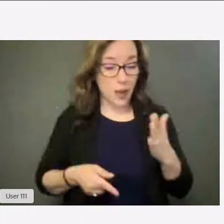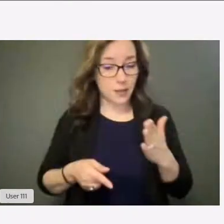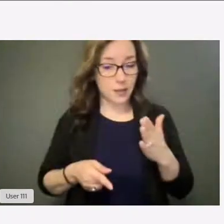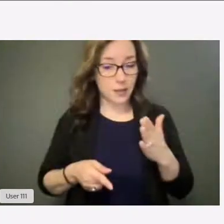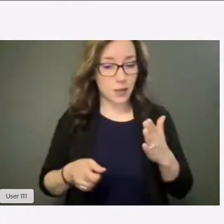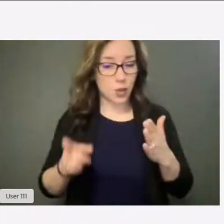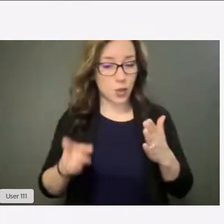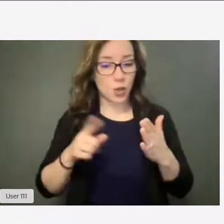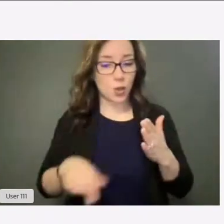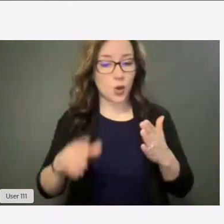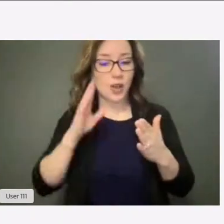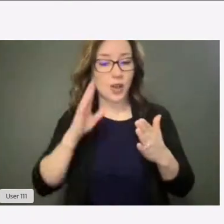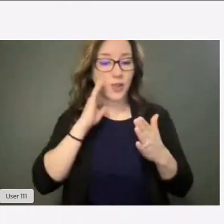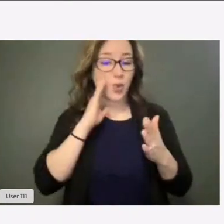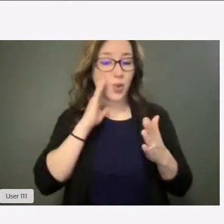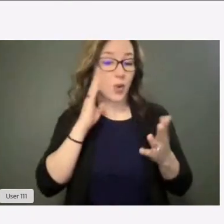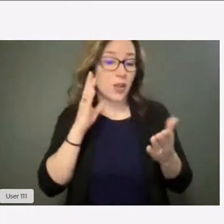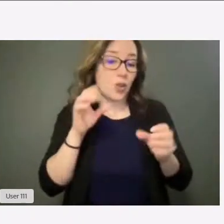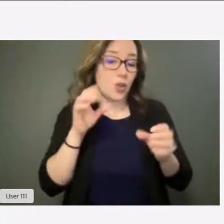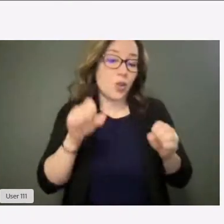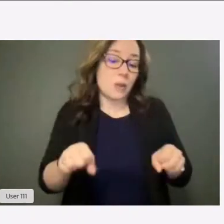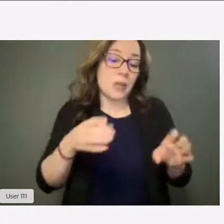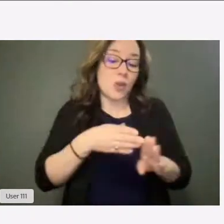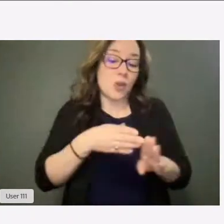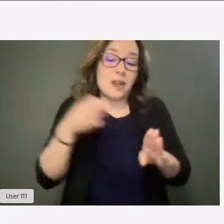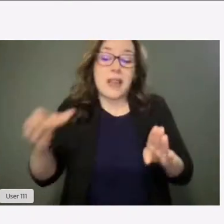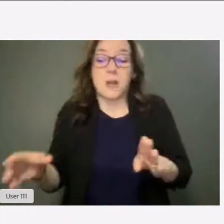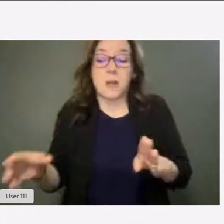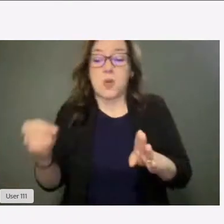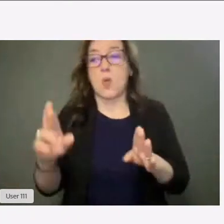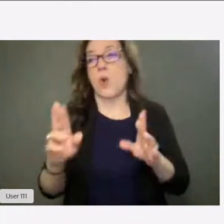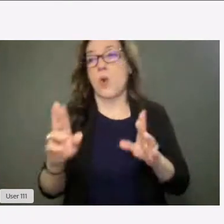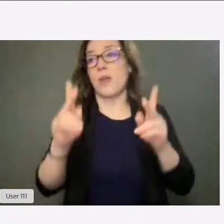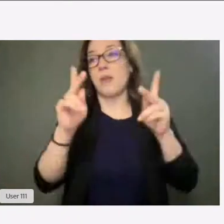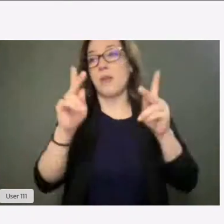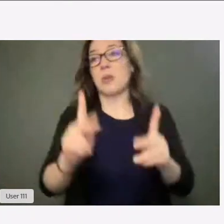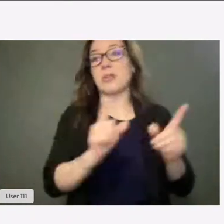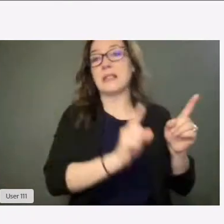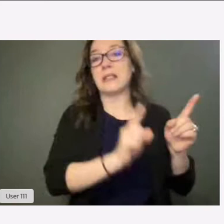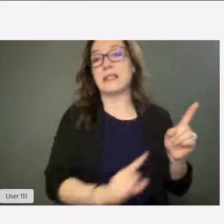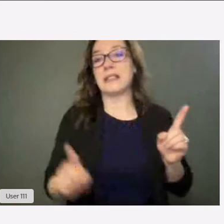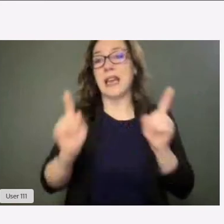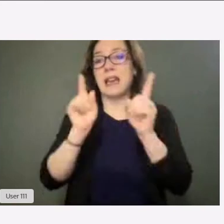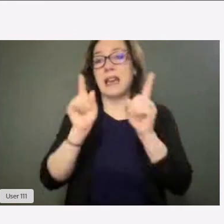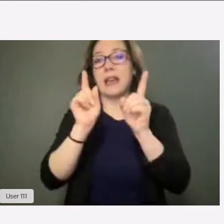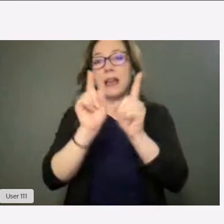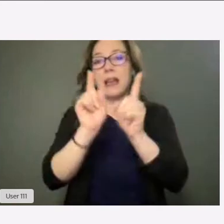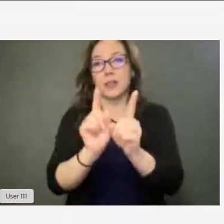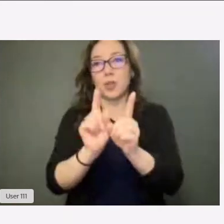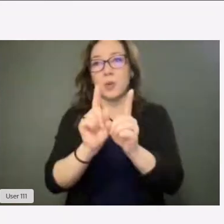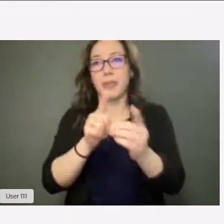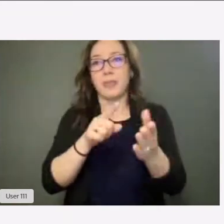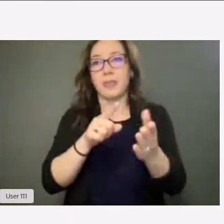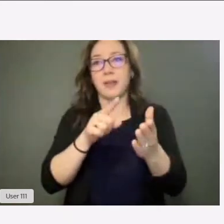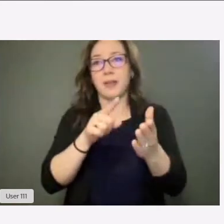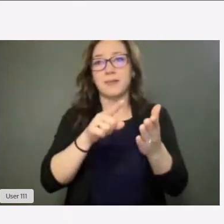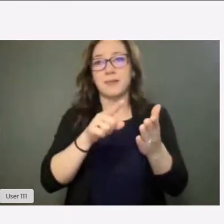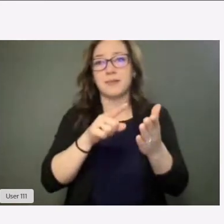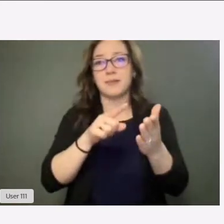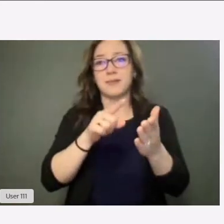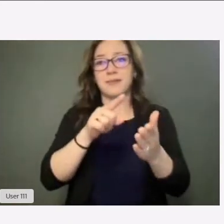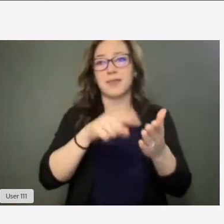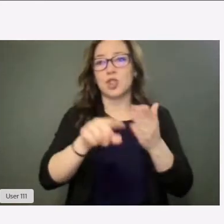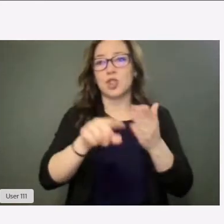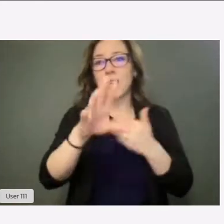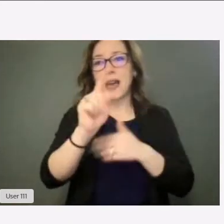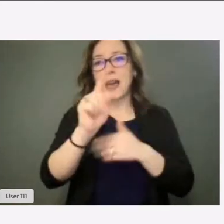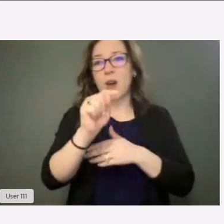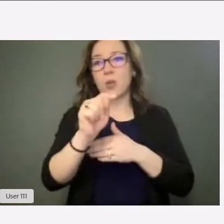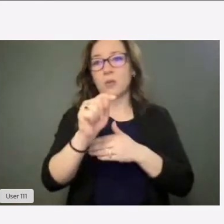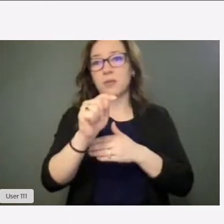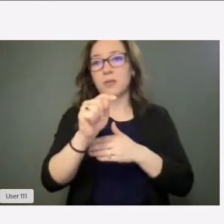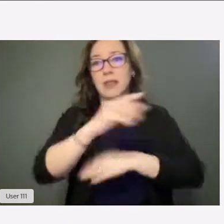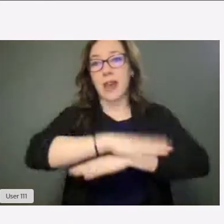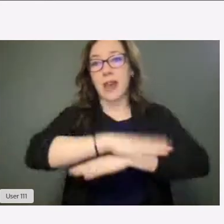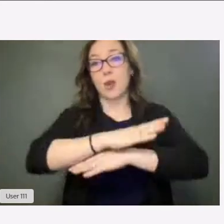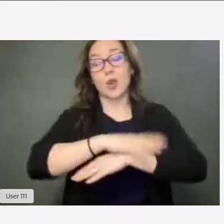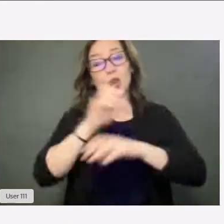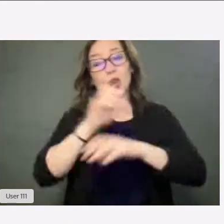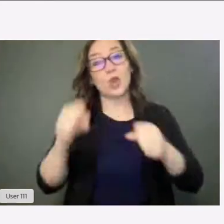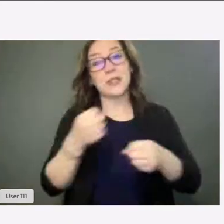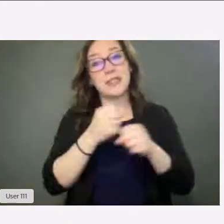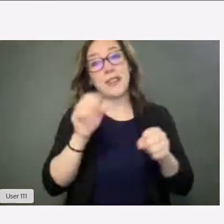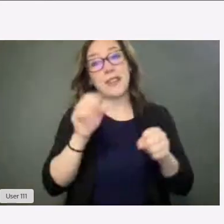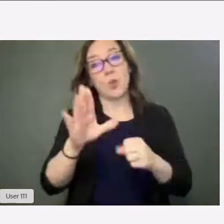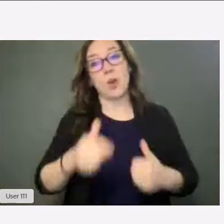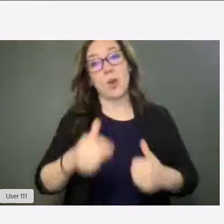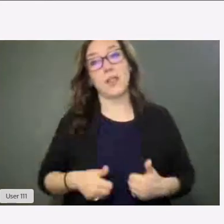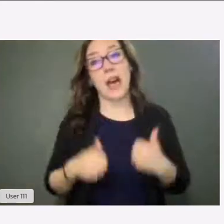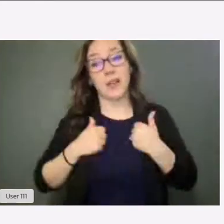it's going to be your neighbor or the person standing next to you in the checkout counter who's going to save your life. So, Mark, one thing for you all